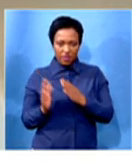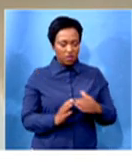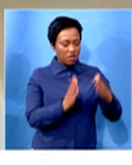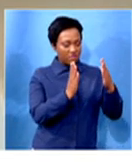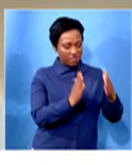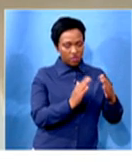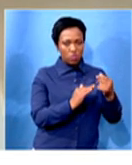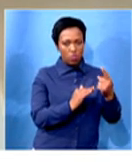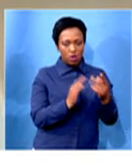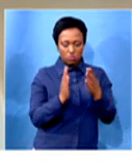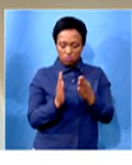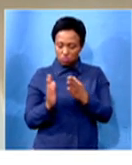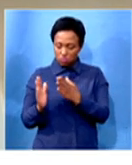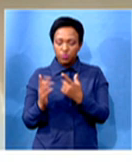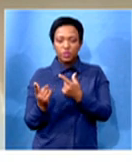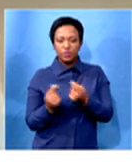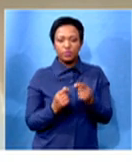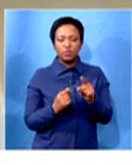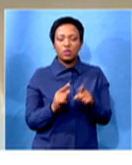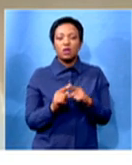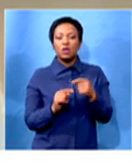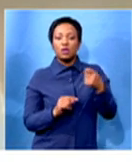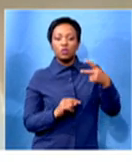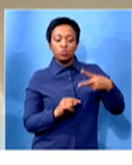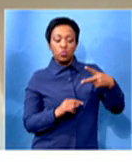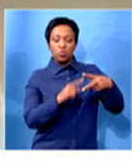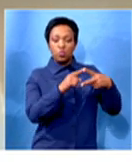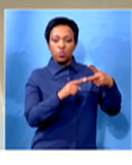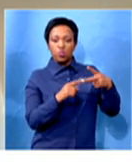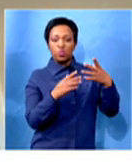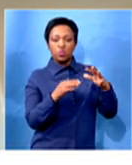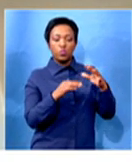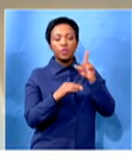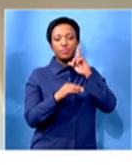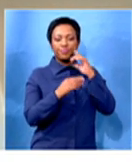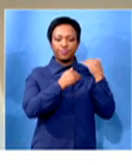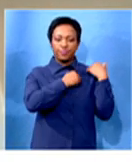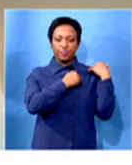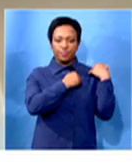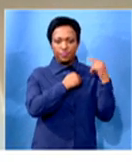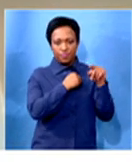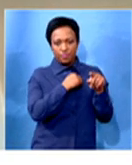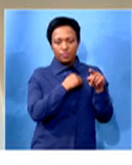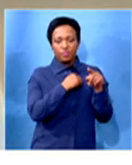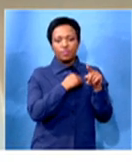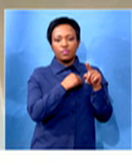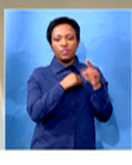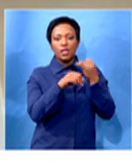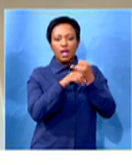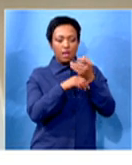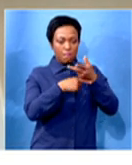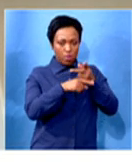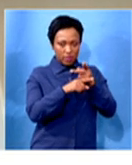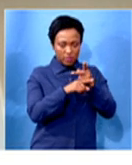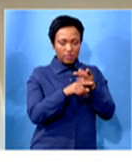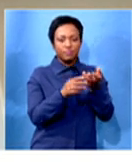to licensure. So the 2 of them are looking, as I say, at safety, so earlier in production. One